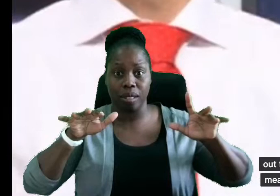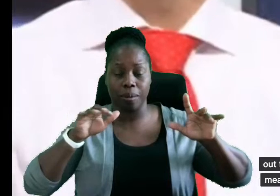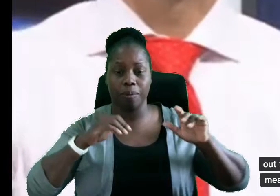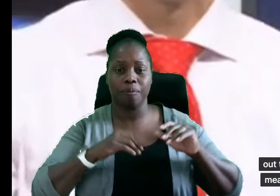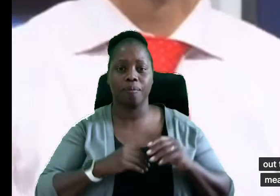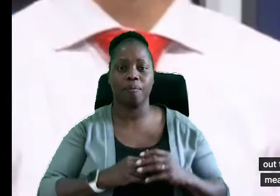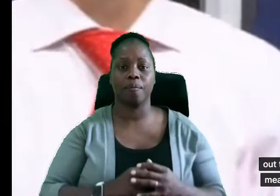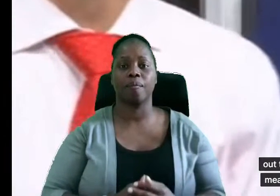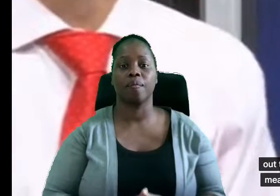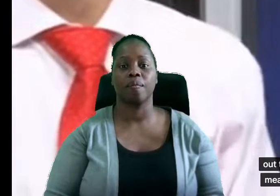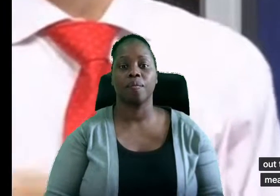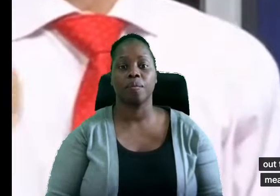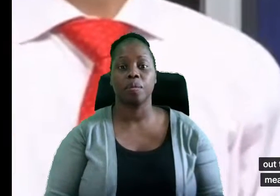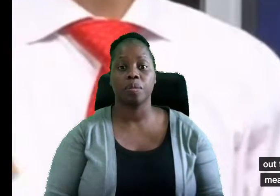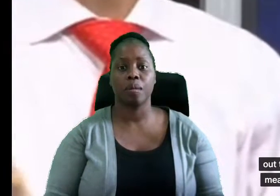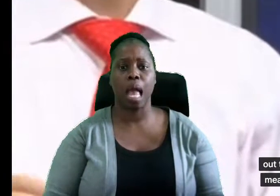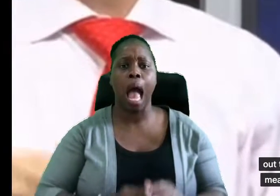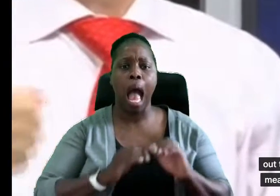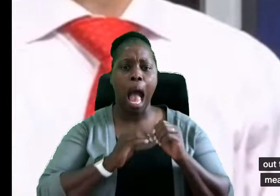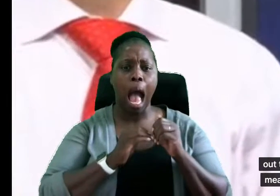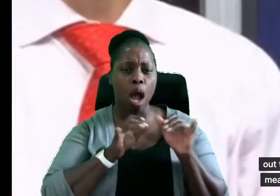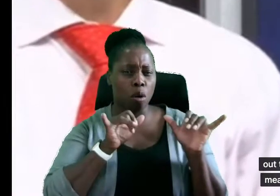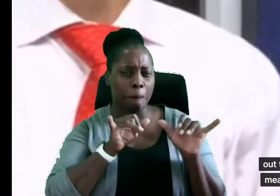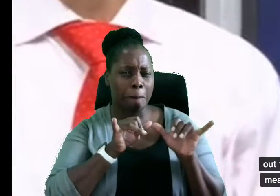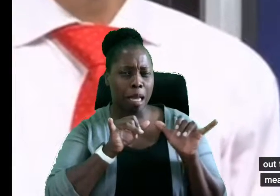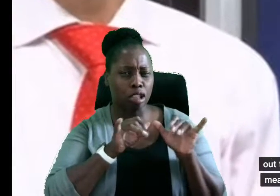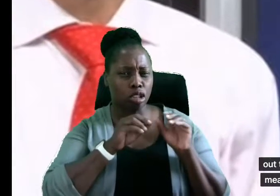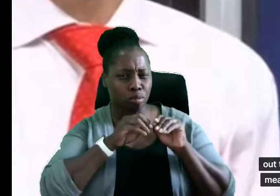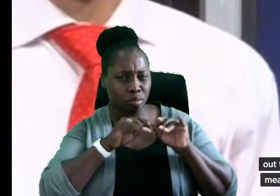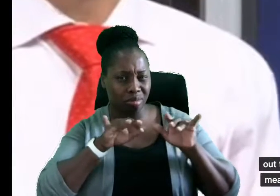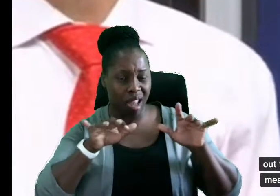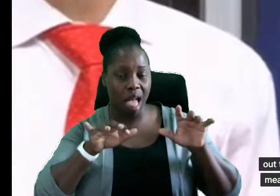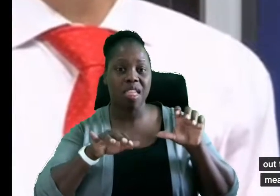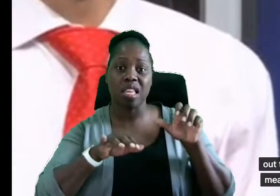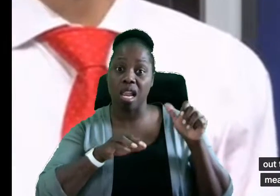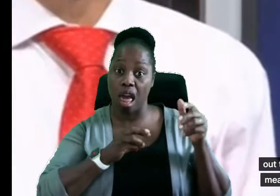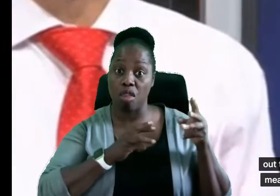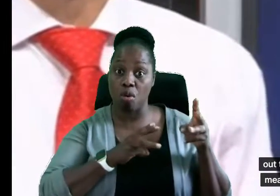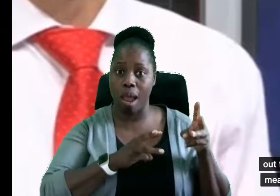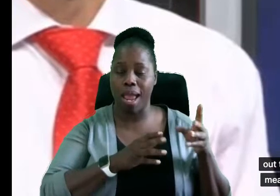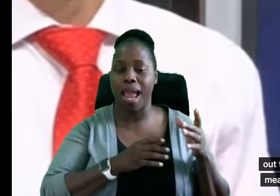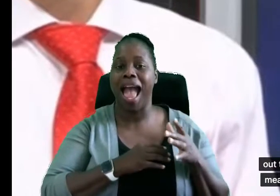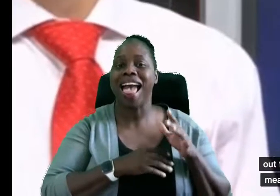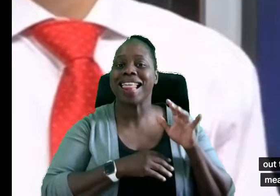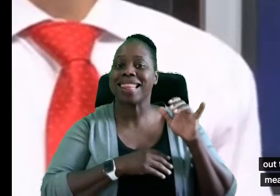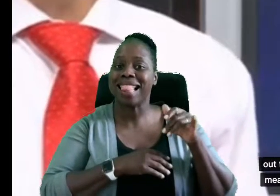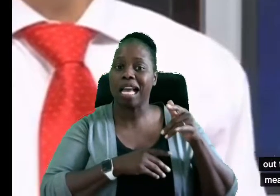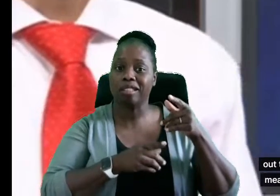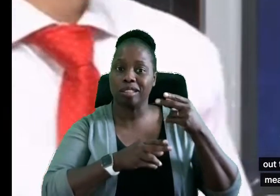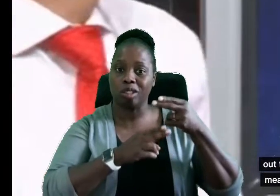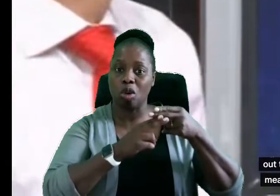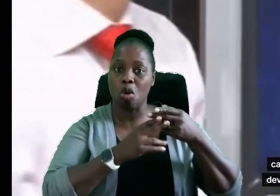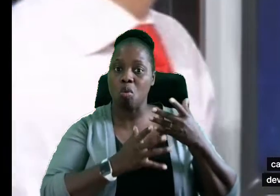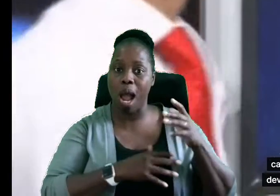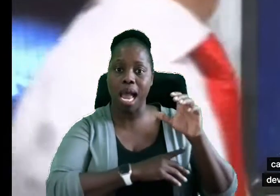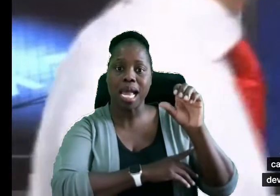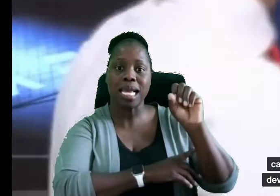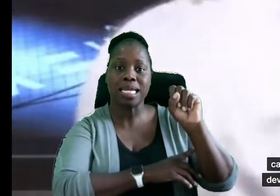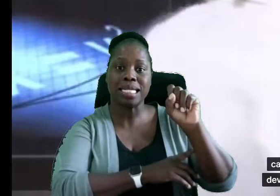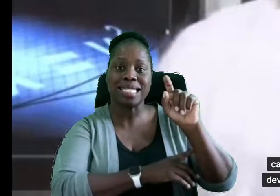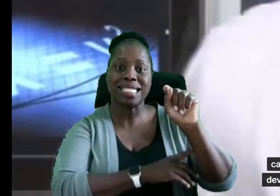the spread of data. There is another measure of dispersion. This measure is